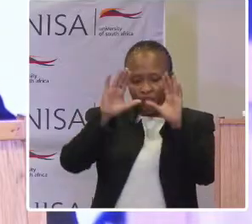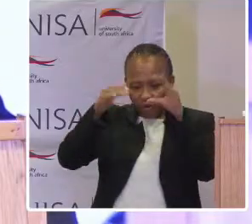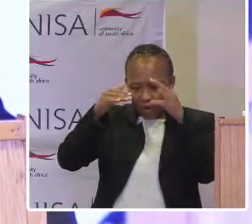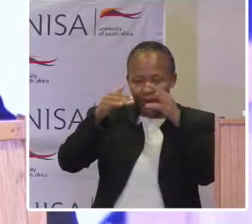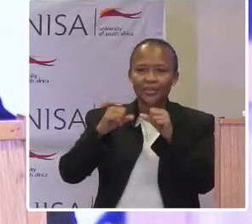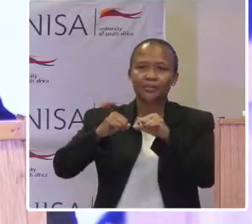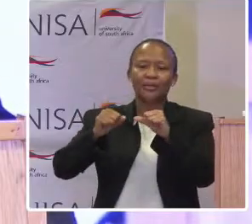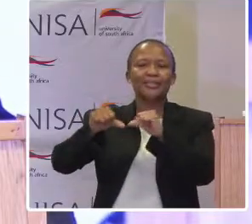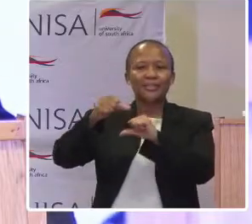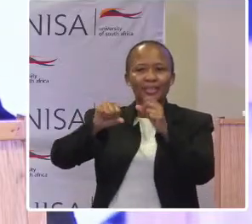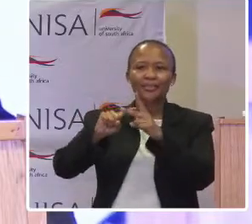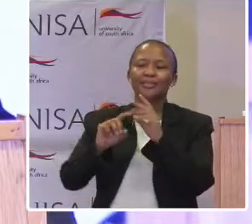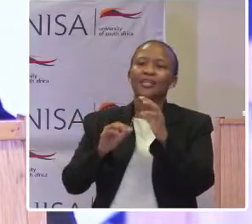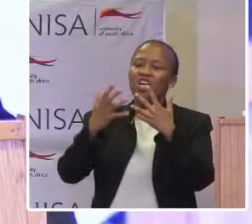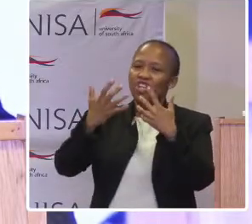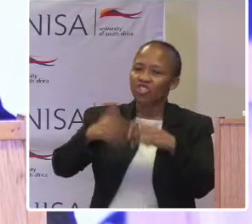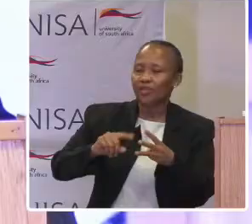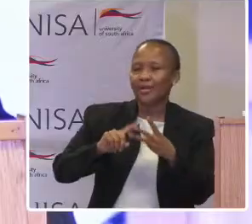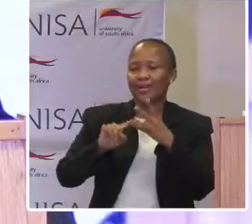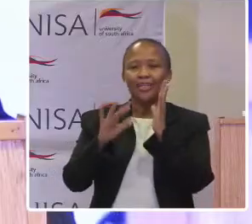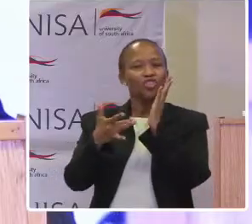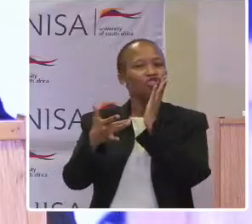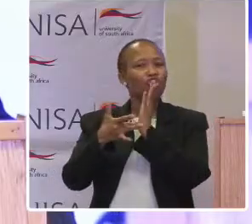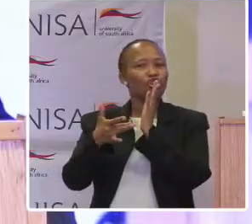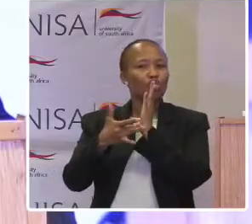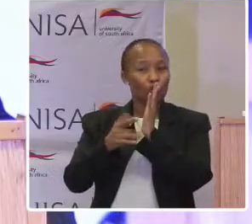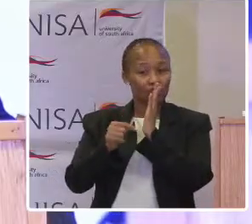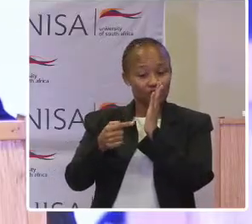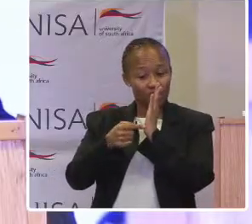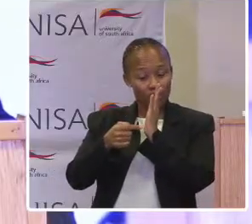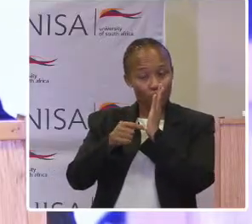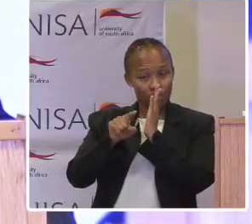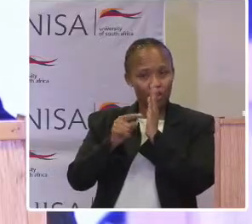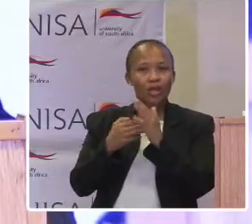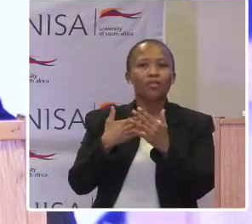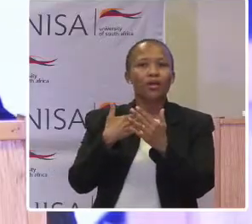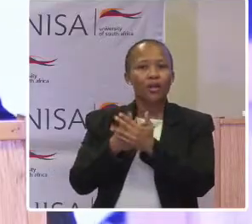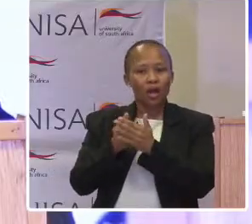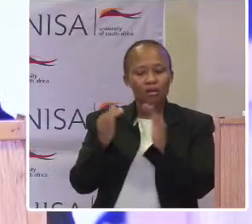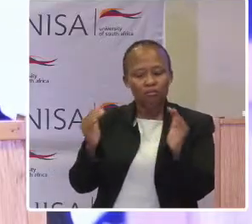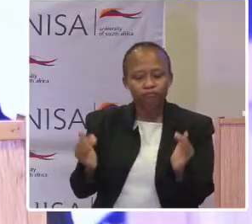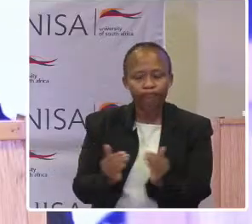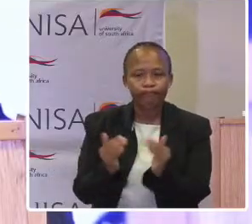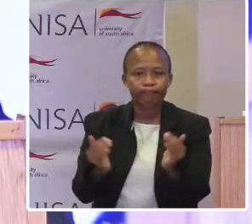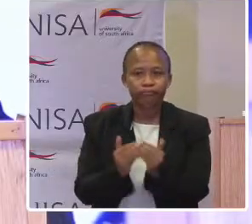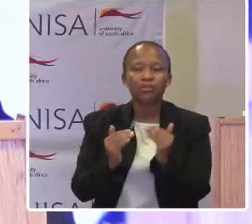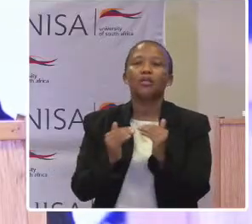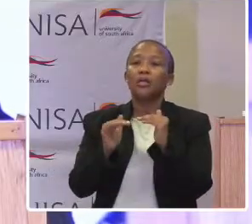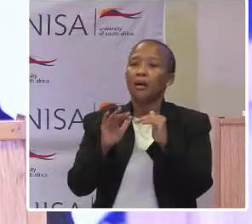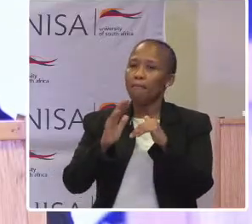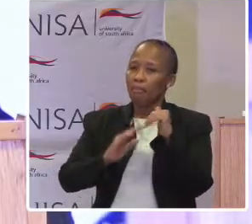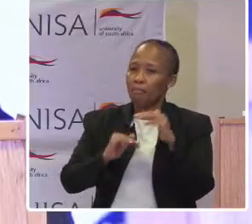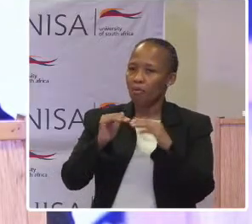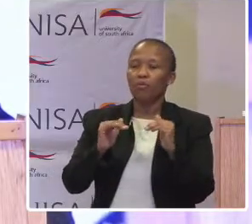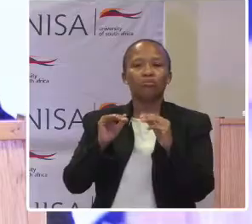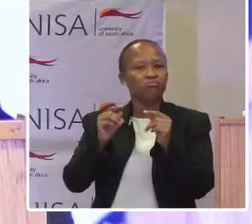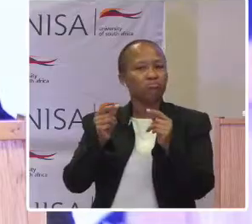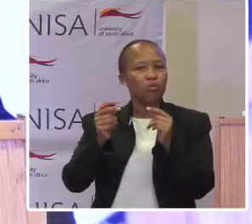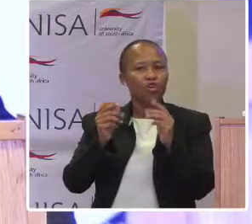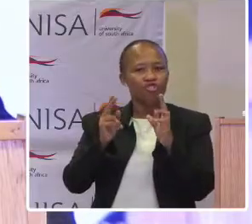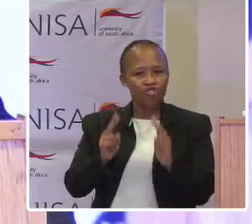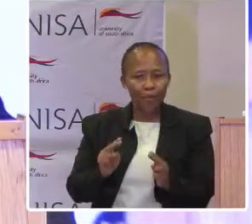engineering, technology that can promote development, build human capital, and provide important national